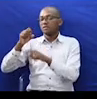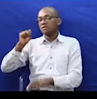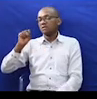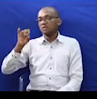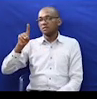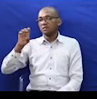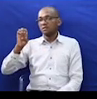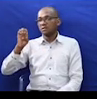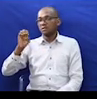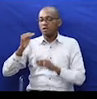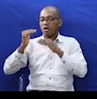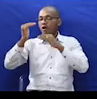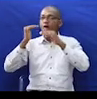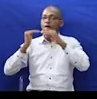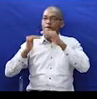hypotenuse.